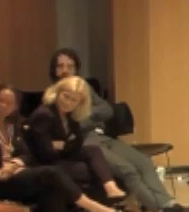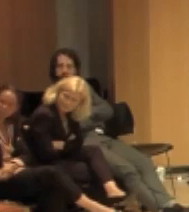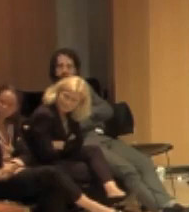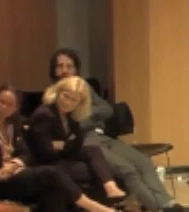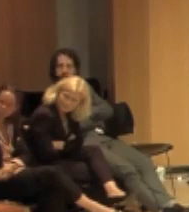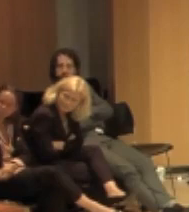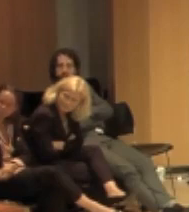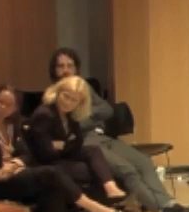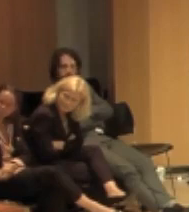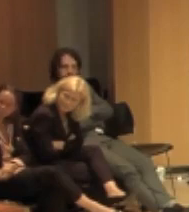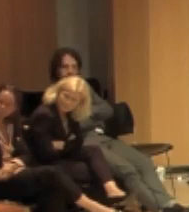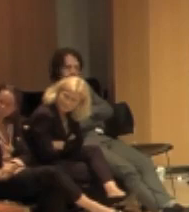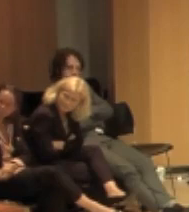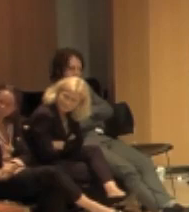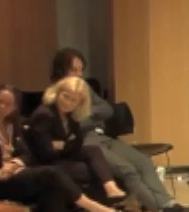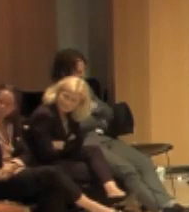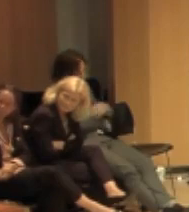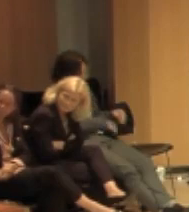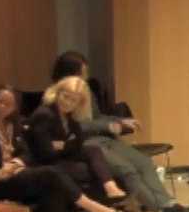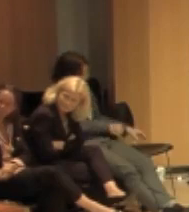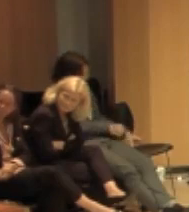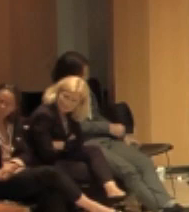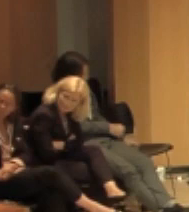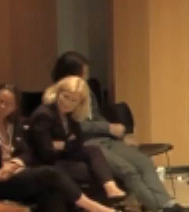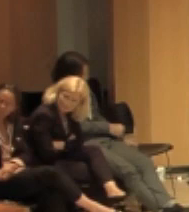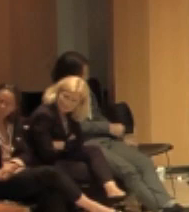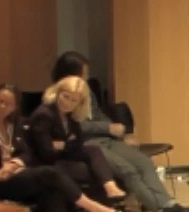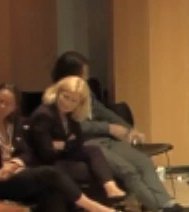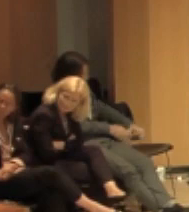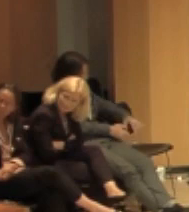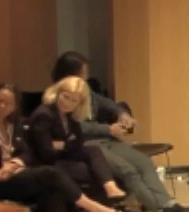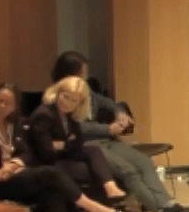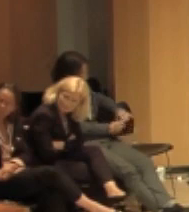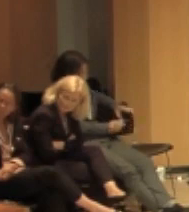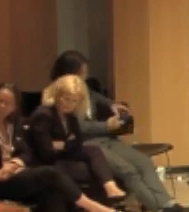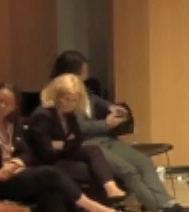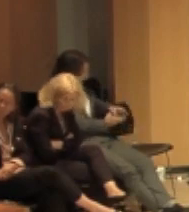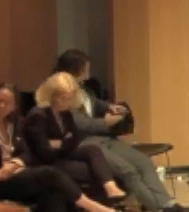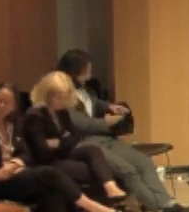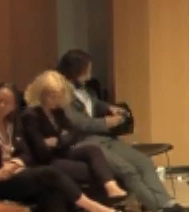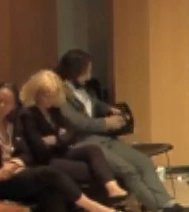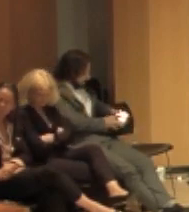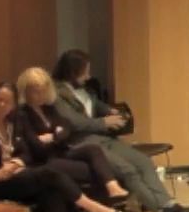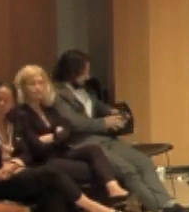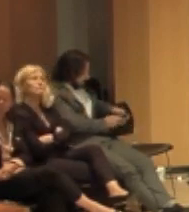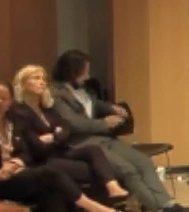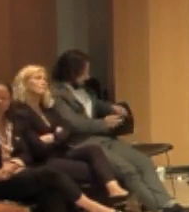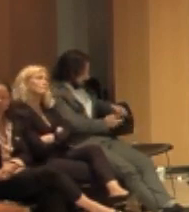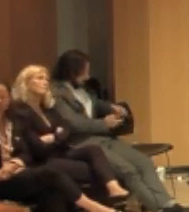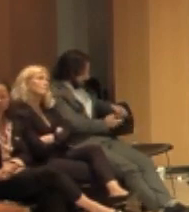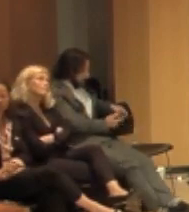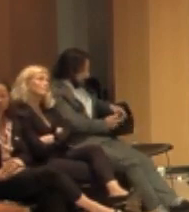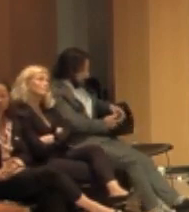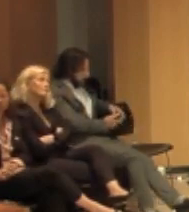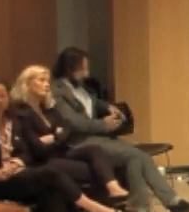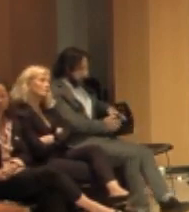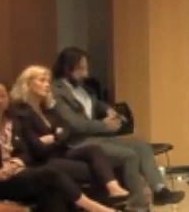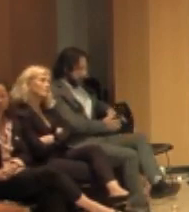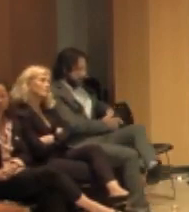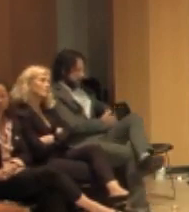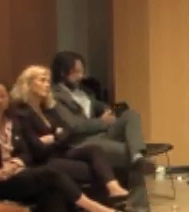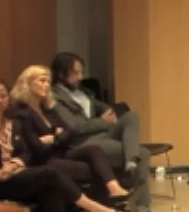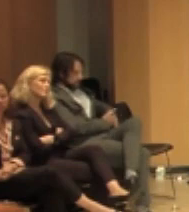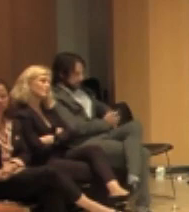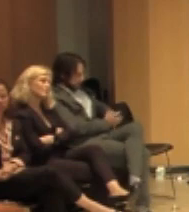think about it I think Americans are used to a different kind of language like you you have a you know if you listen to a Pinter play or